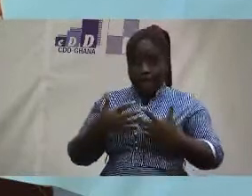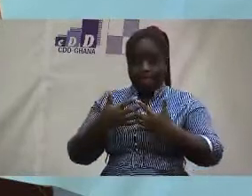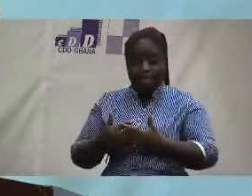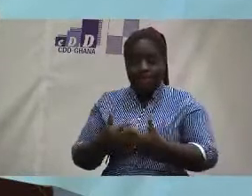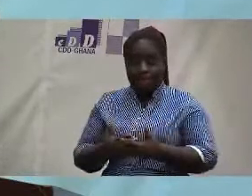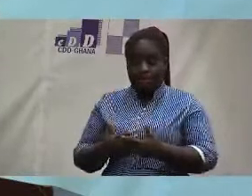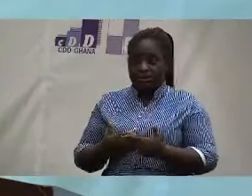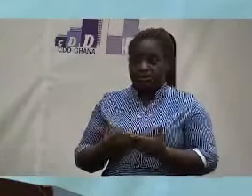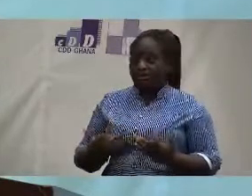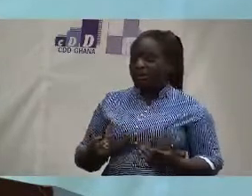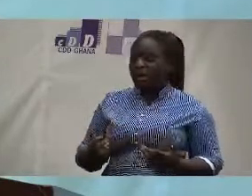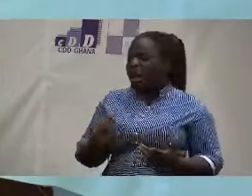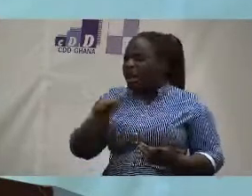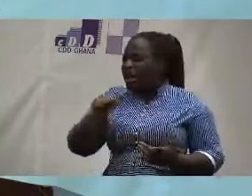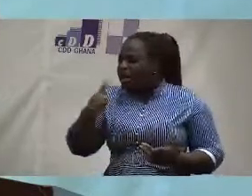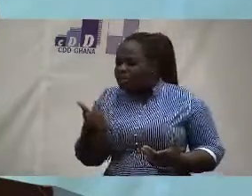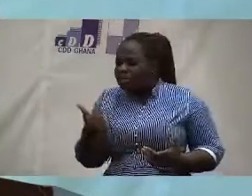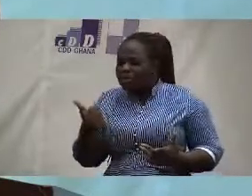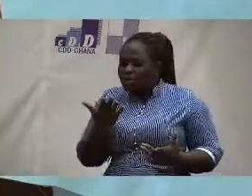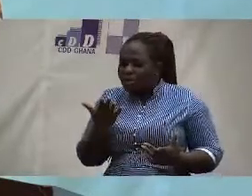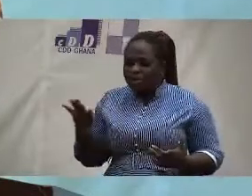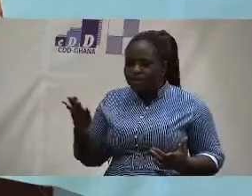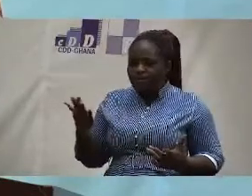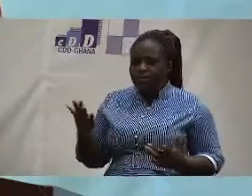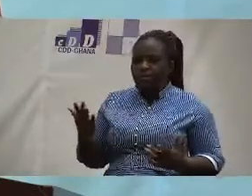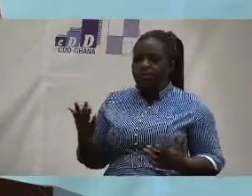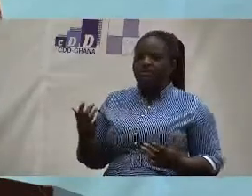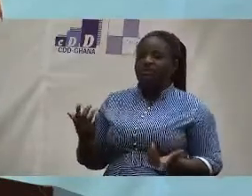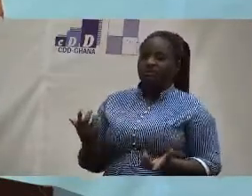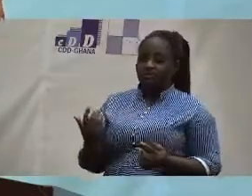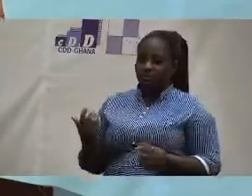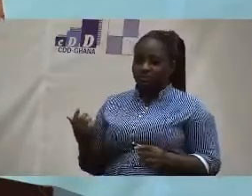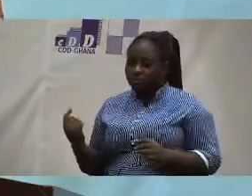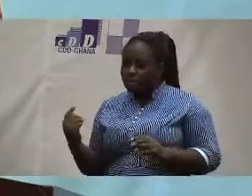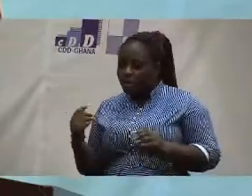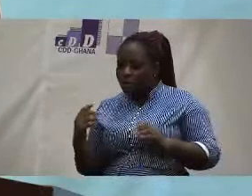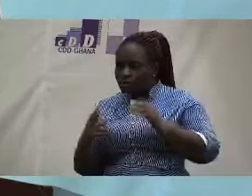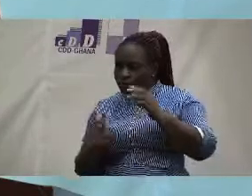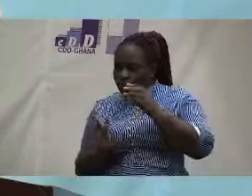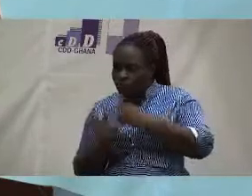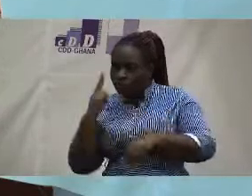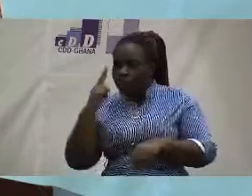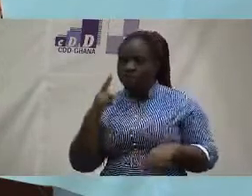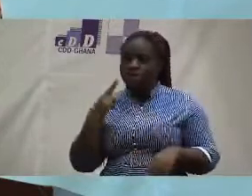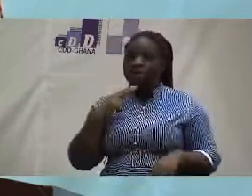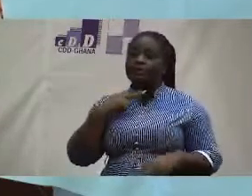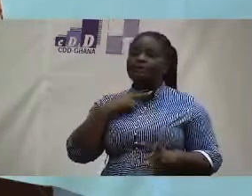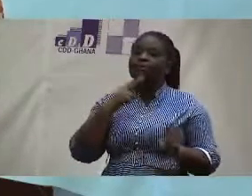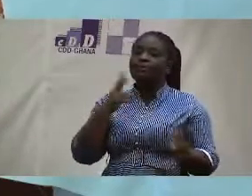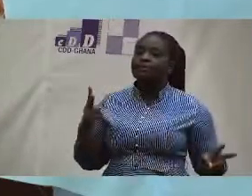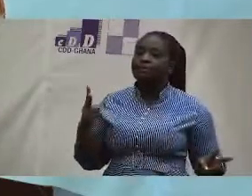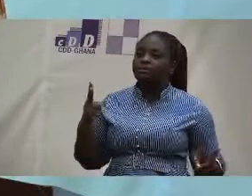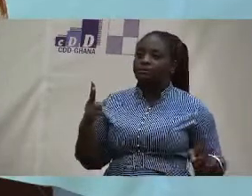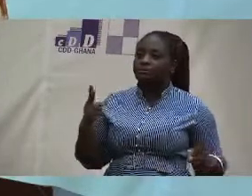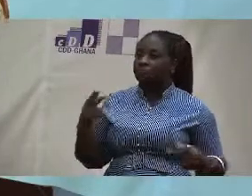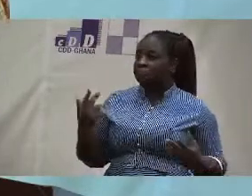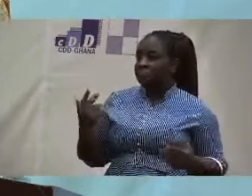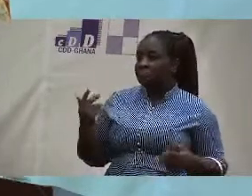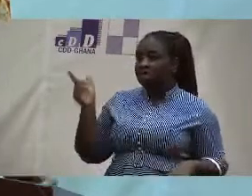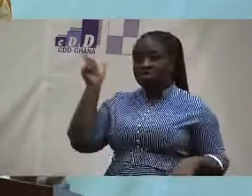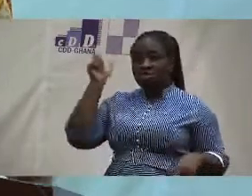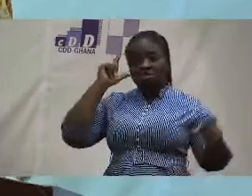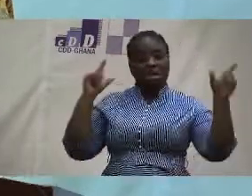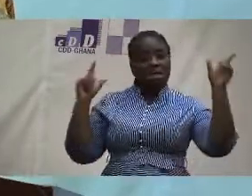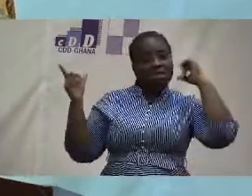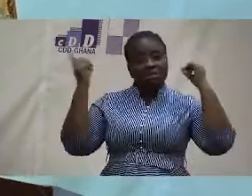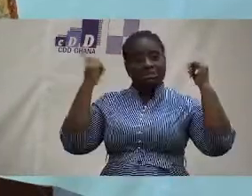minus plus other illiberal actors, to surveil us, to shut our voice, and in fact to listen to